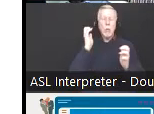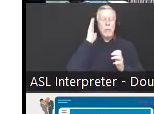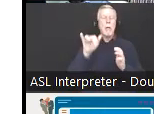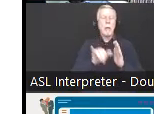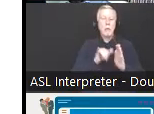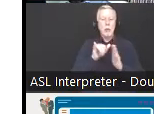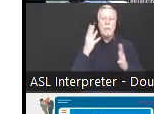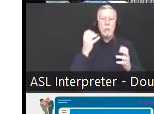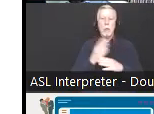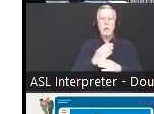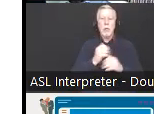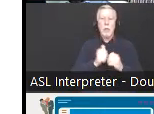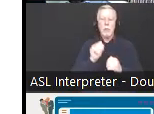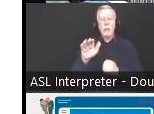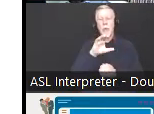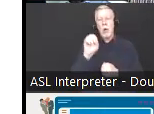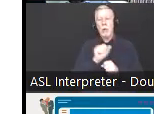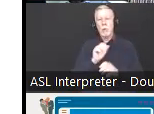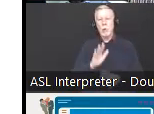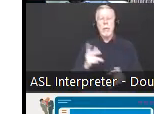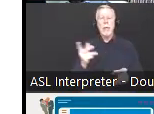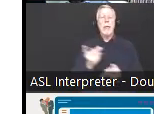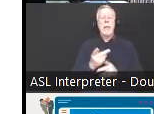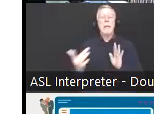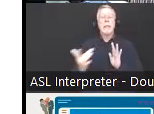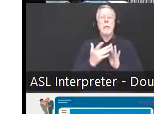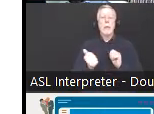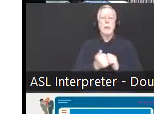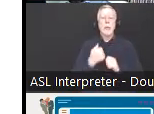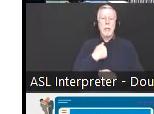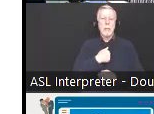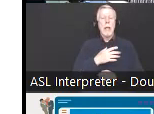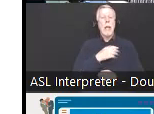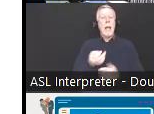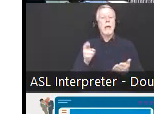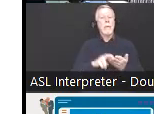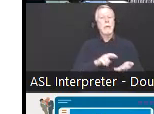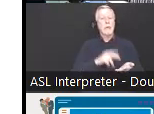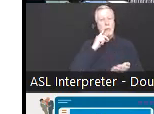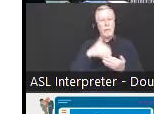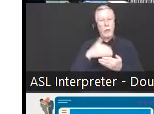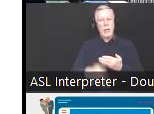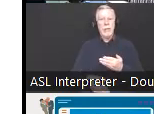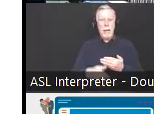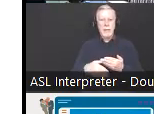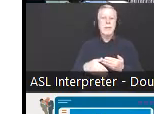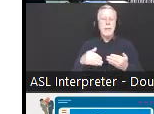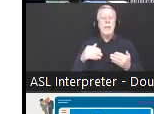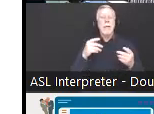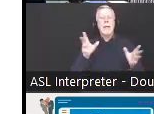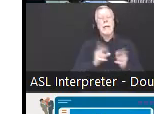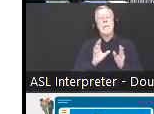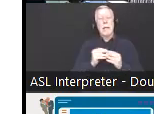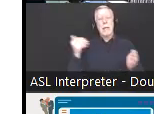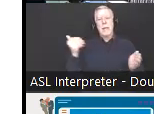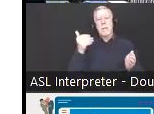And just keep in touch with us and register for the next events that are coming up. So thank you